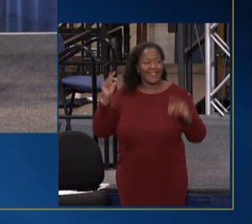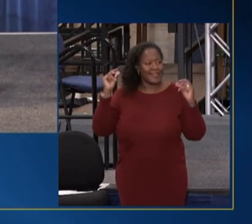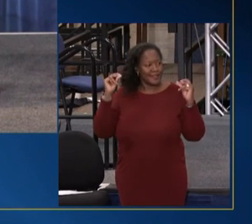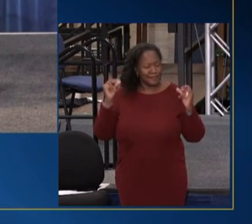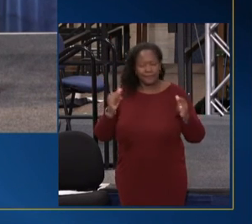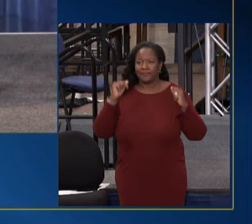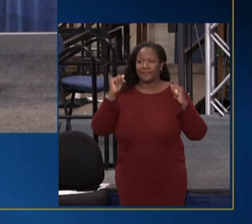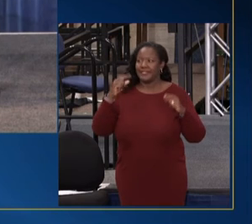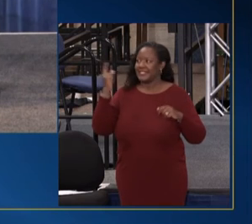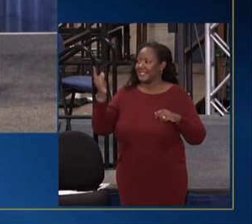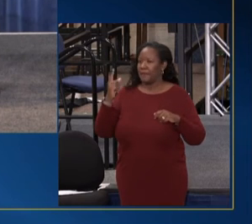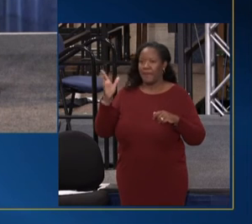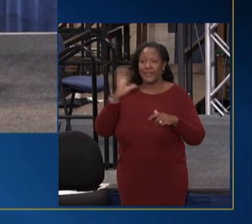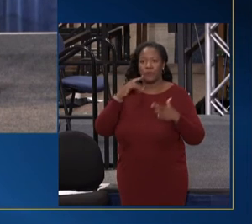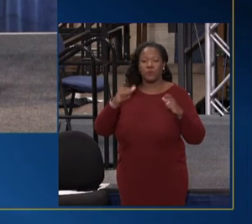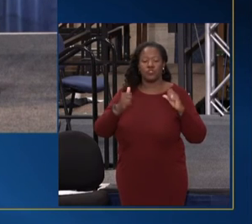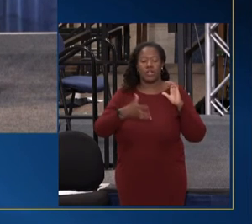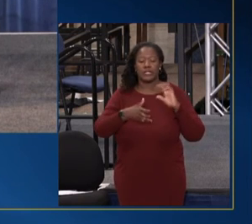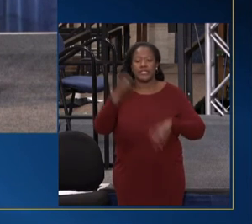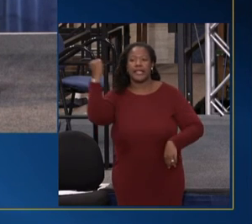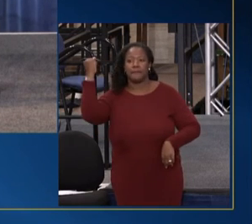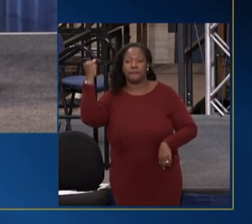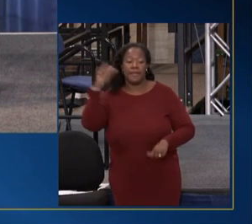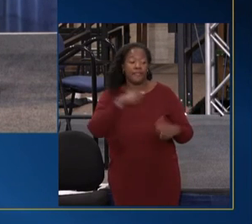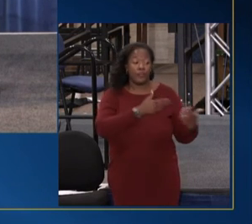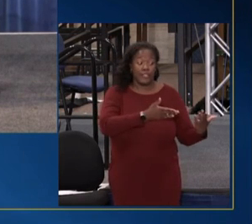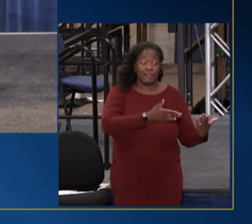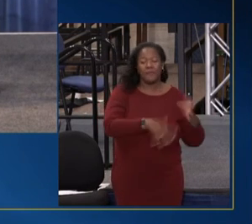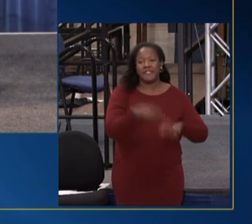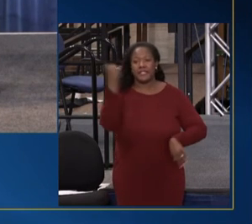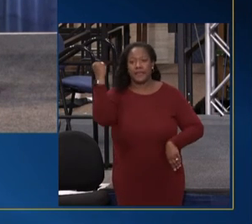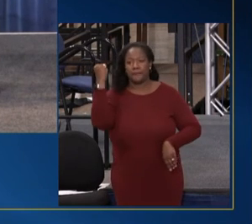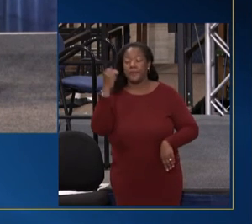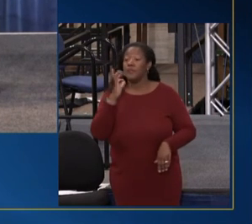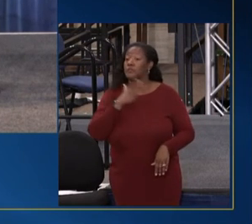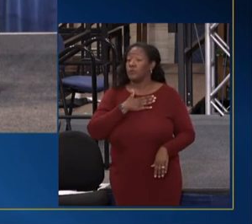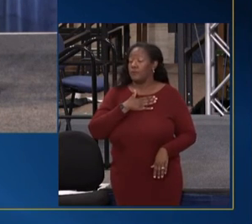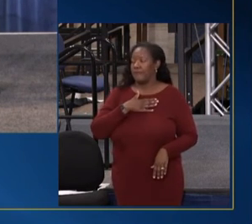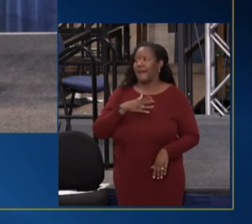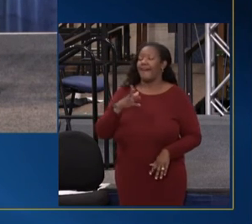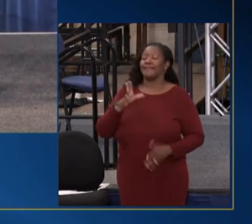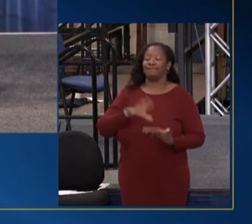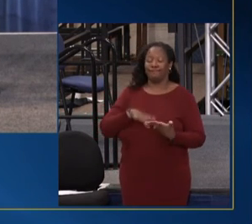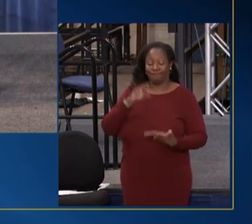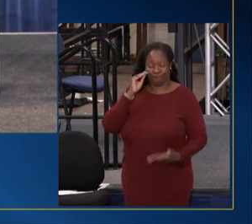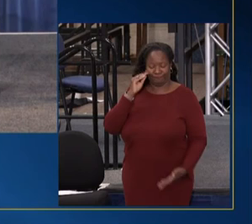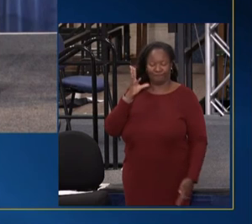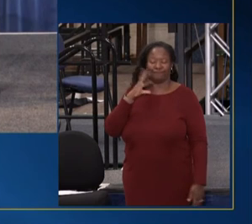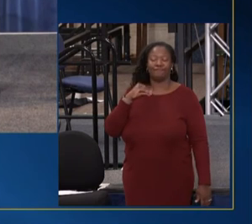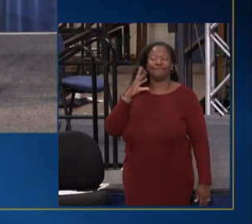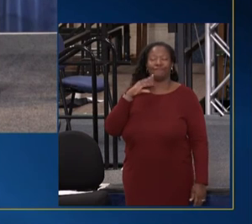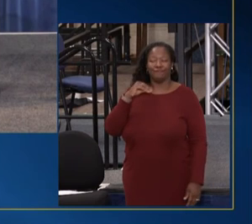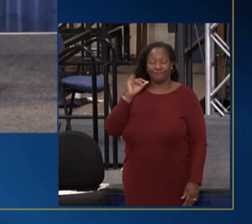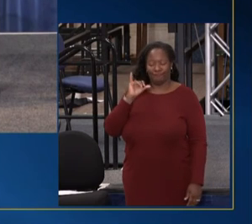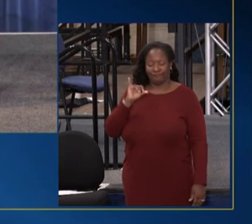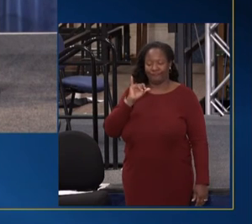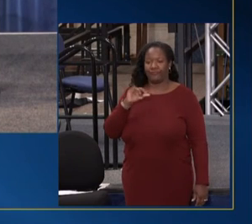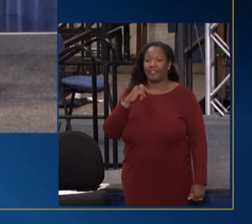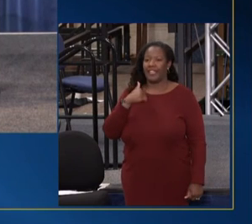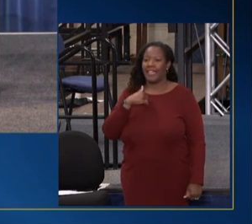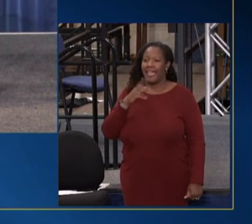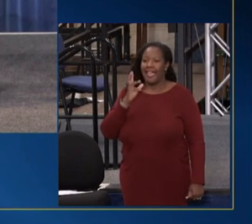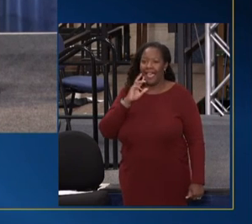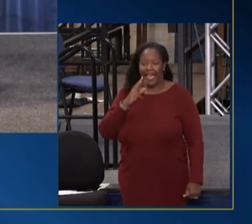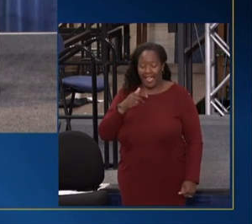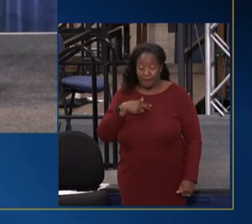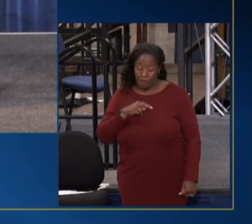eye, someone will try to take those rights away. And so my takeaway from this whole thing is, you know, I've been looking at the boots